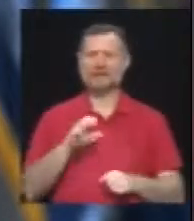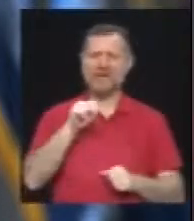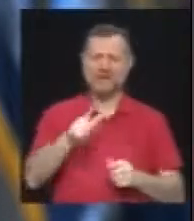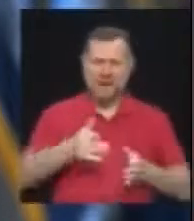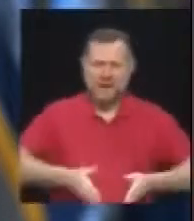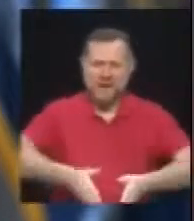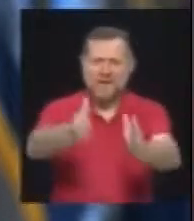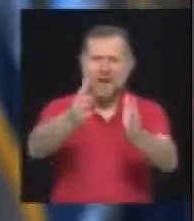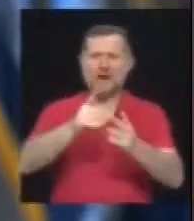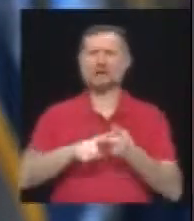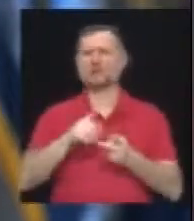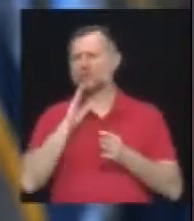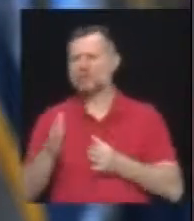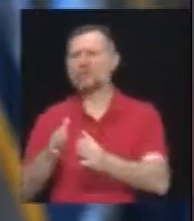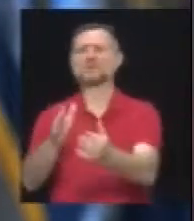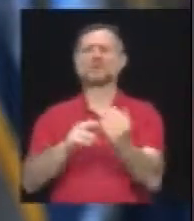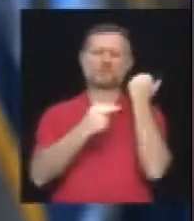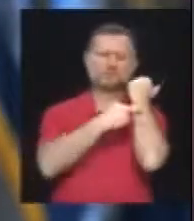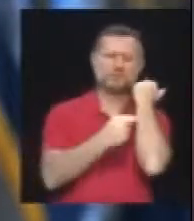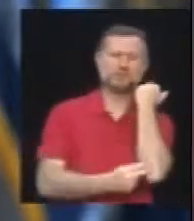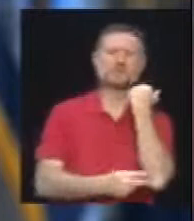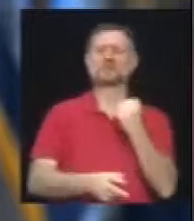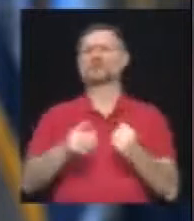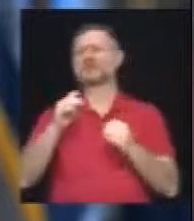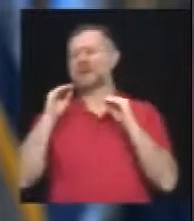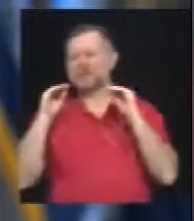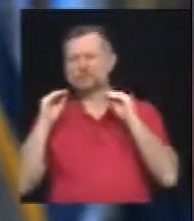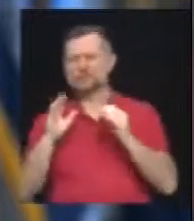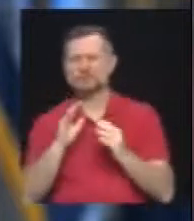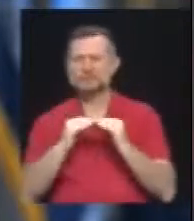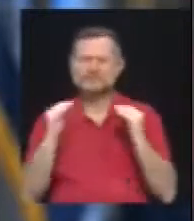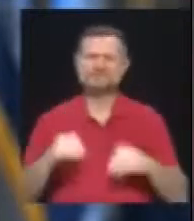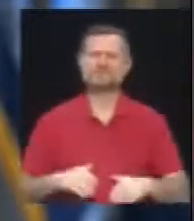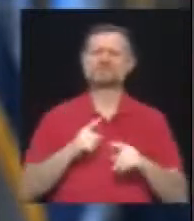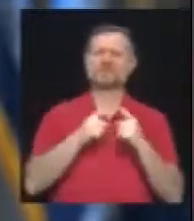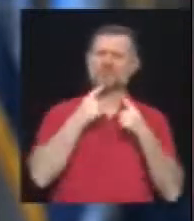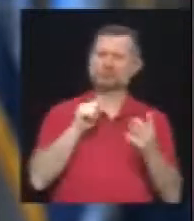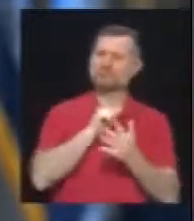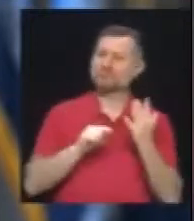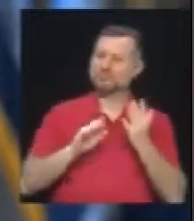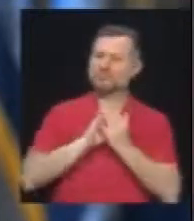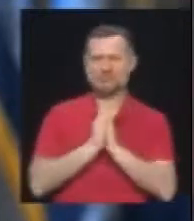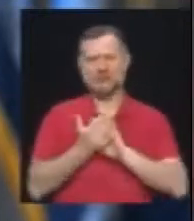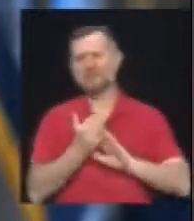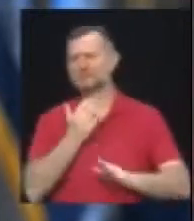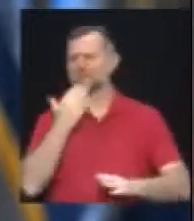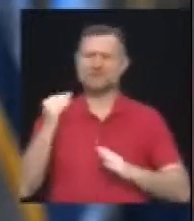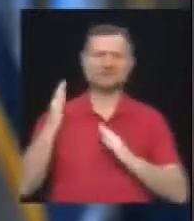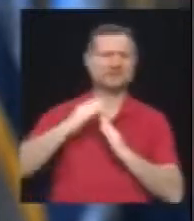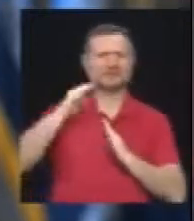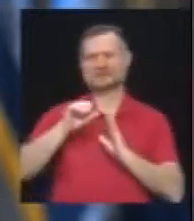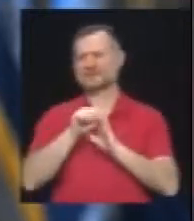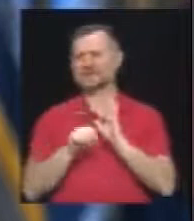the economy that made us the greatest state in the nation. Somewhere along the way,